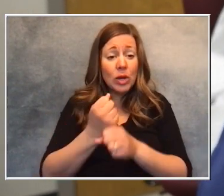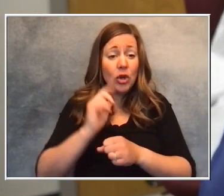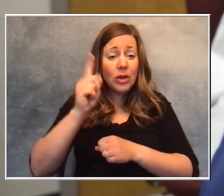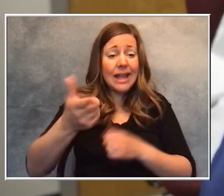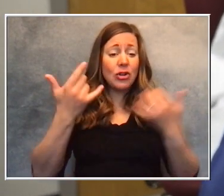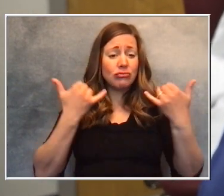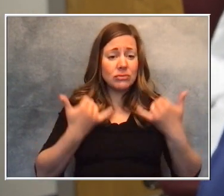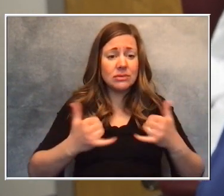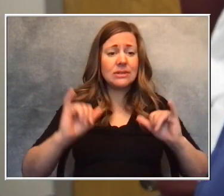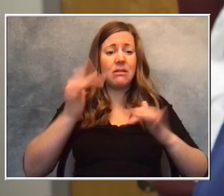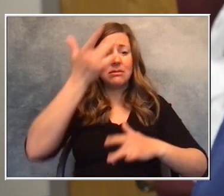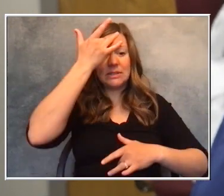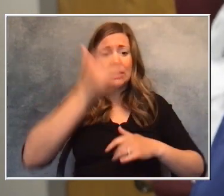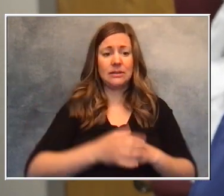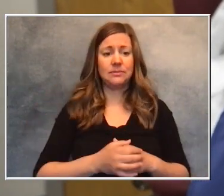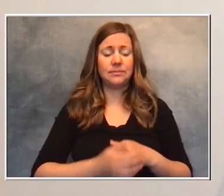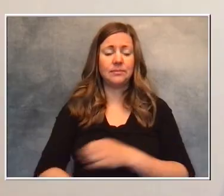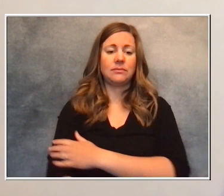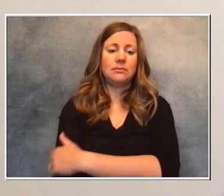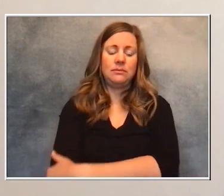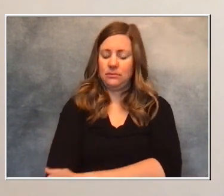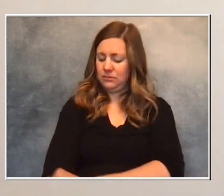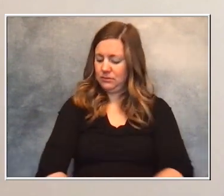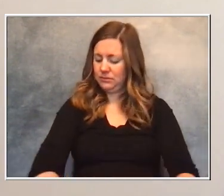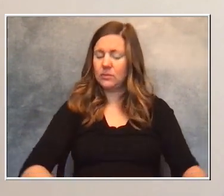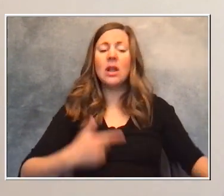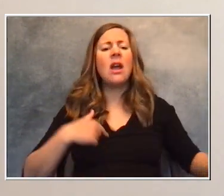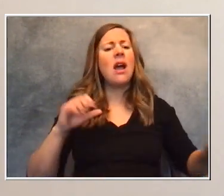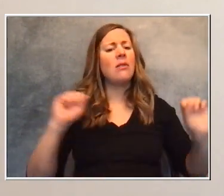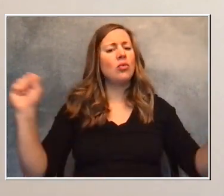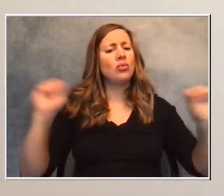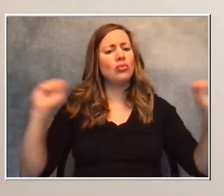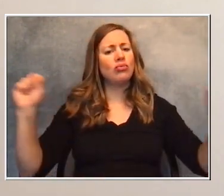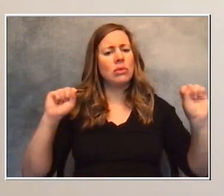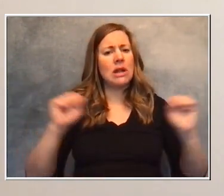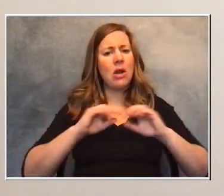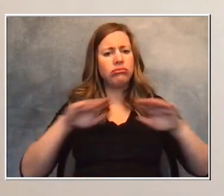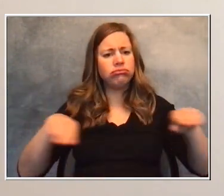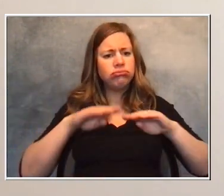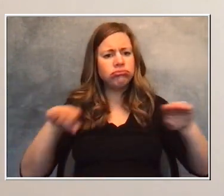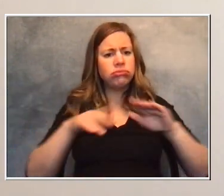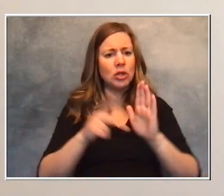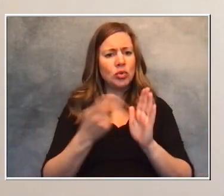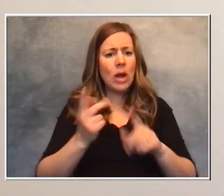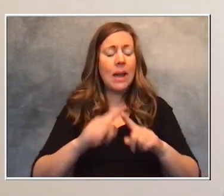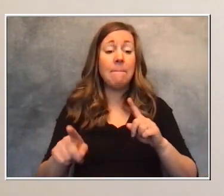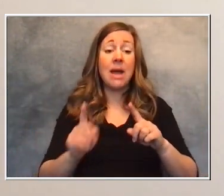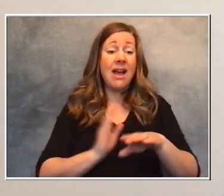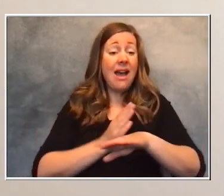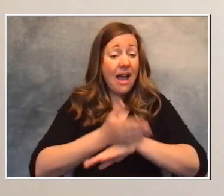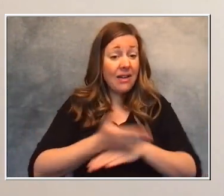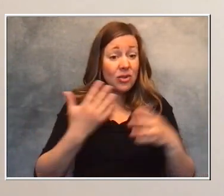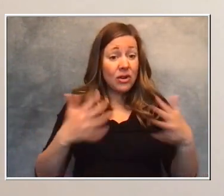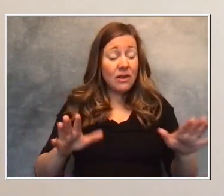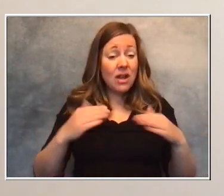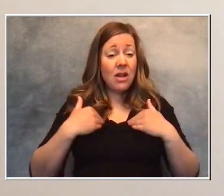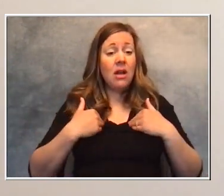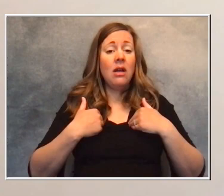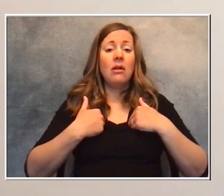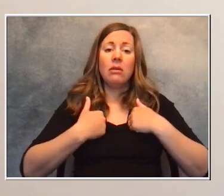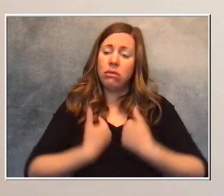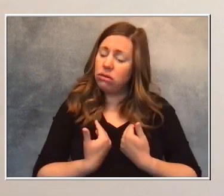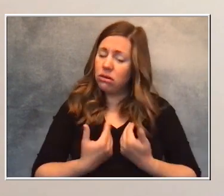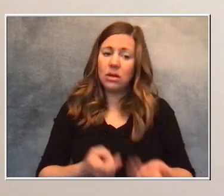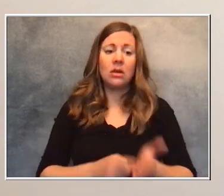I worked out in the pool twice, but I'm so fatigued after, like days of sleep.